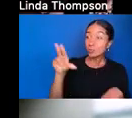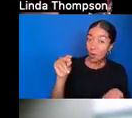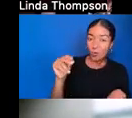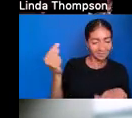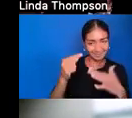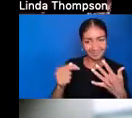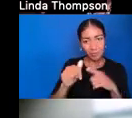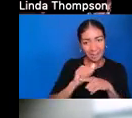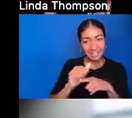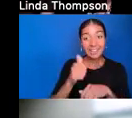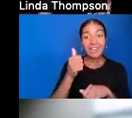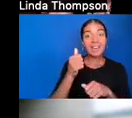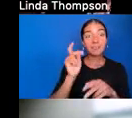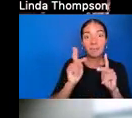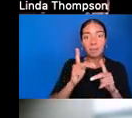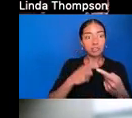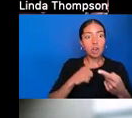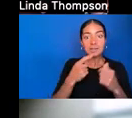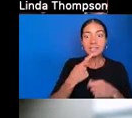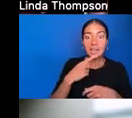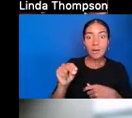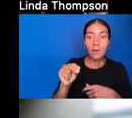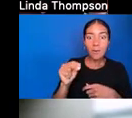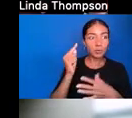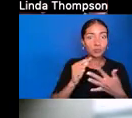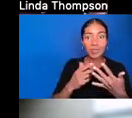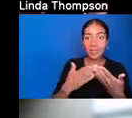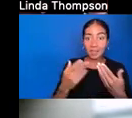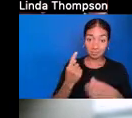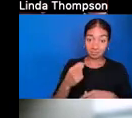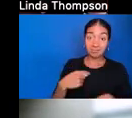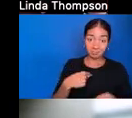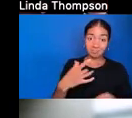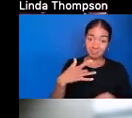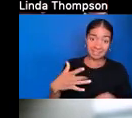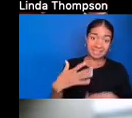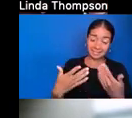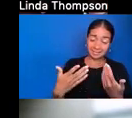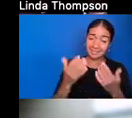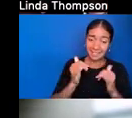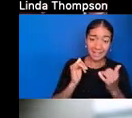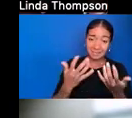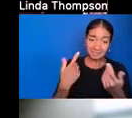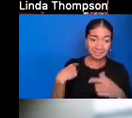People can't say that. And I am one of the biggest people that can't say no.